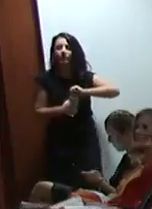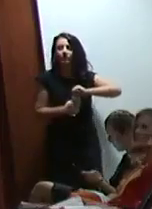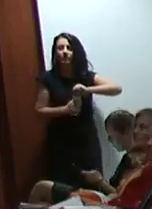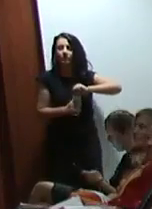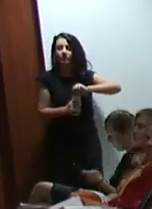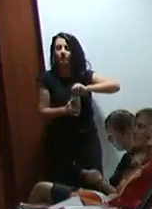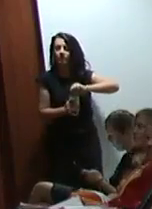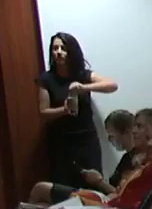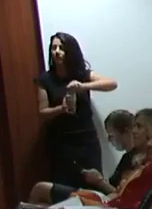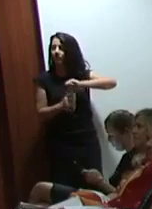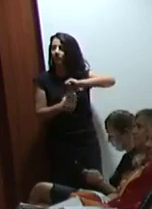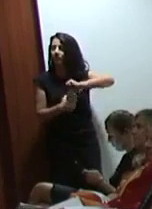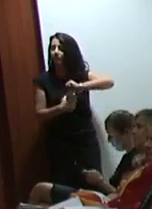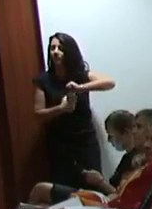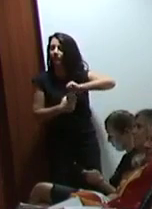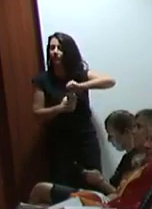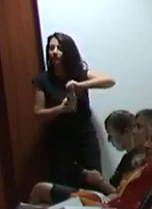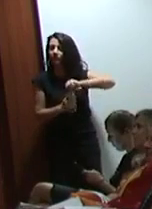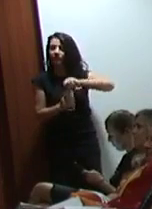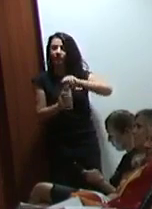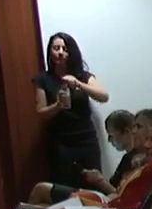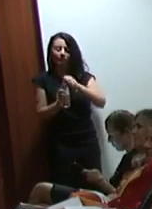Para? Paro.